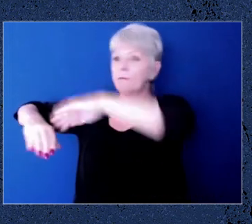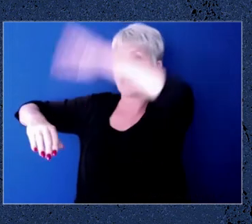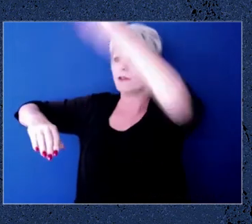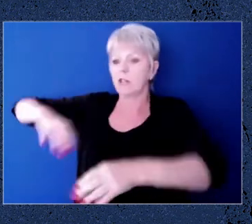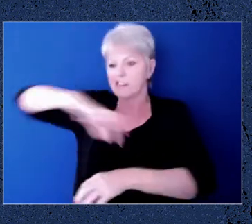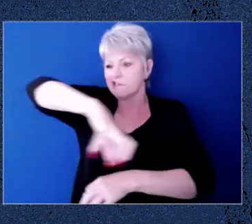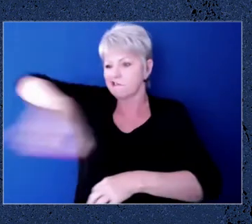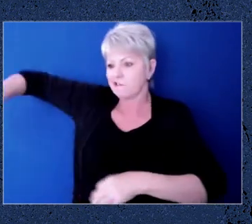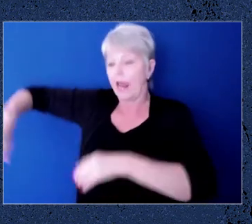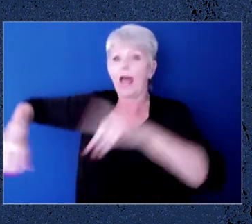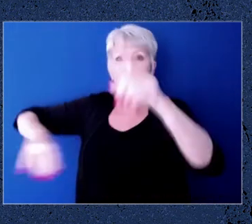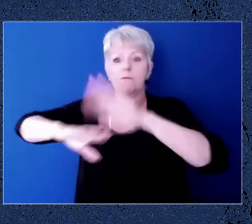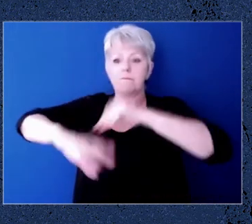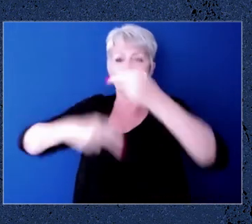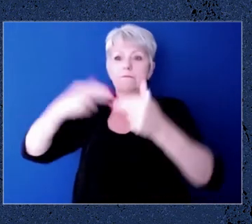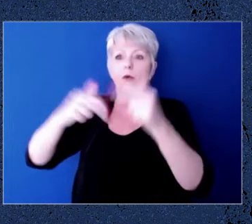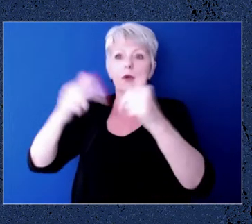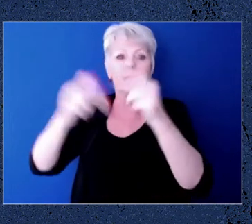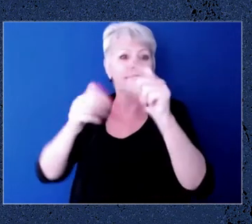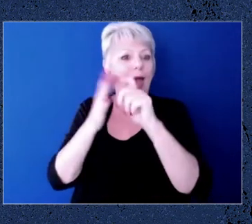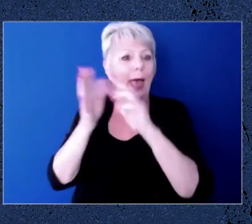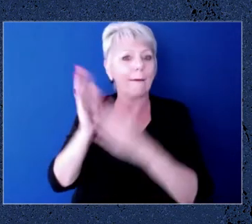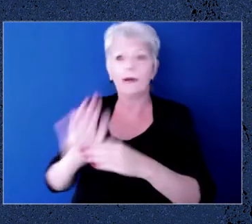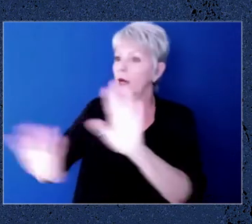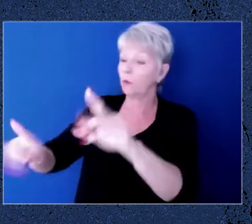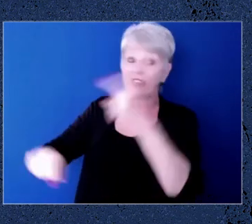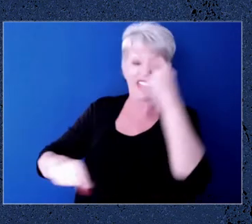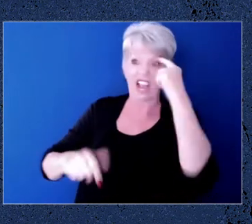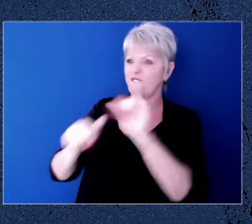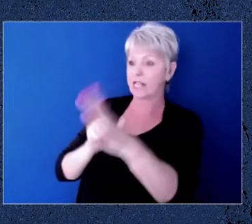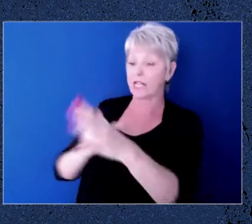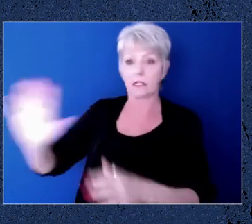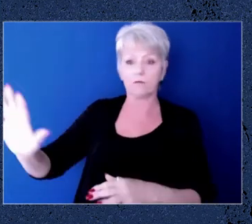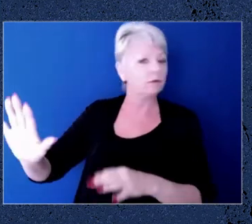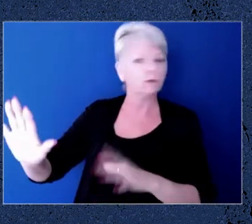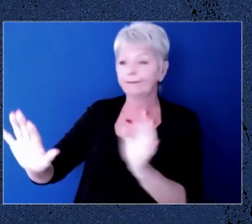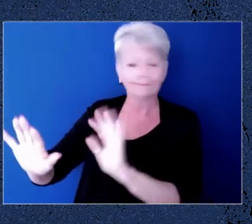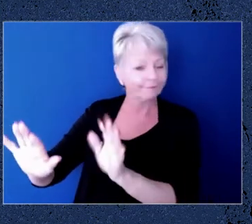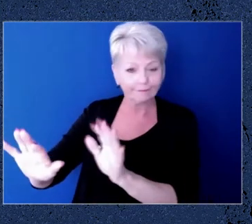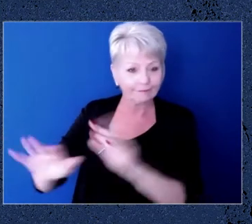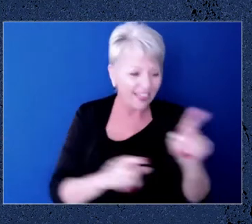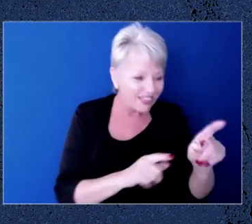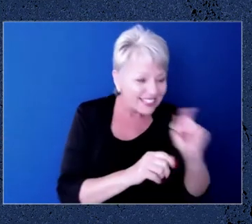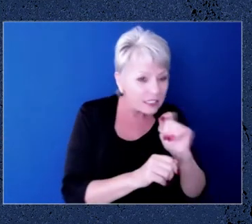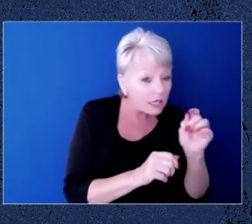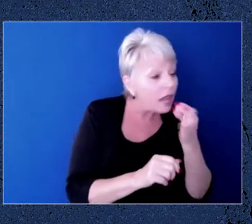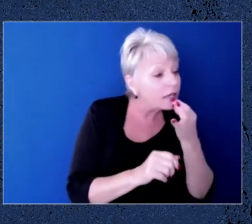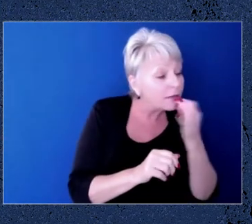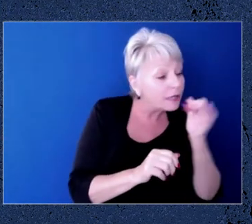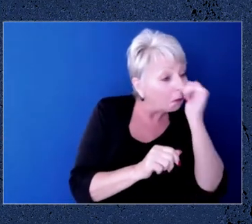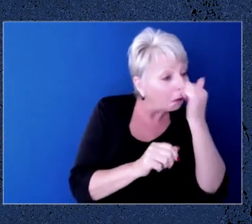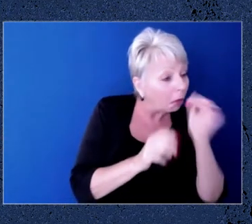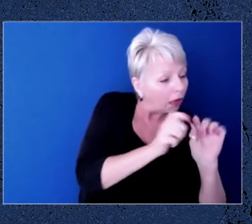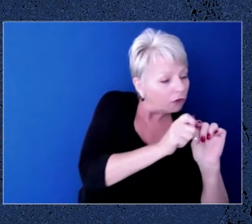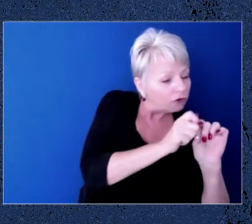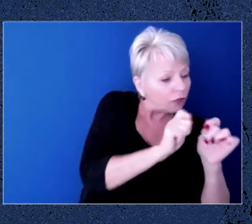dam. This was, you know, subtle and some not so subtle manipulations to create basically